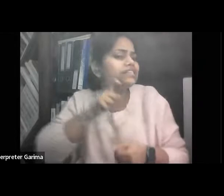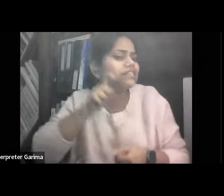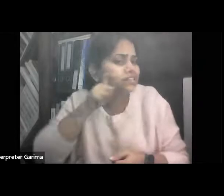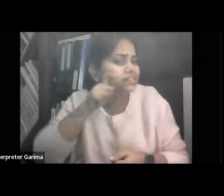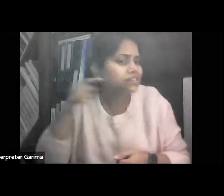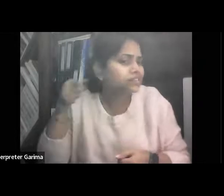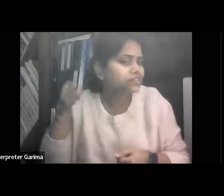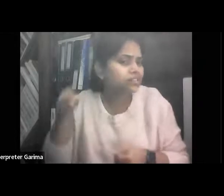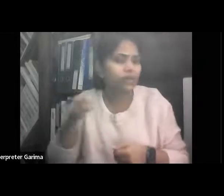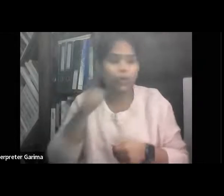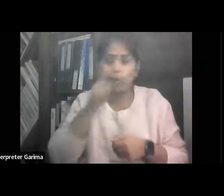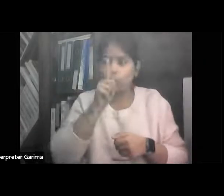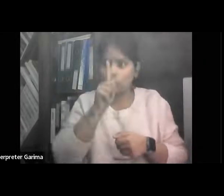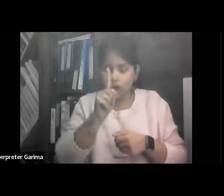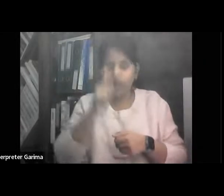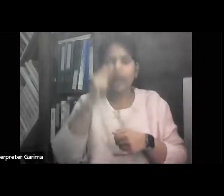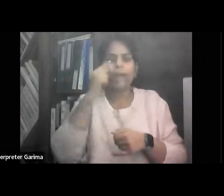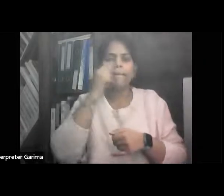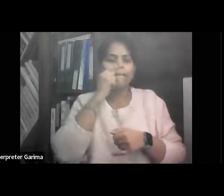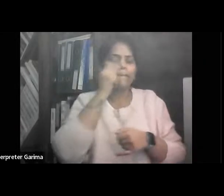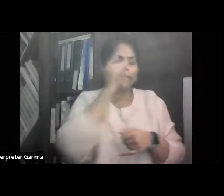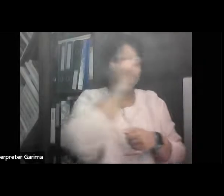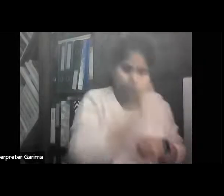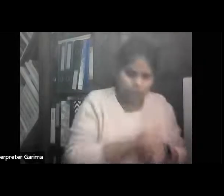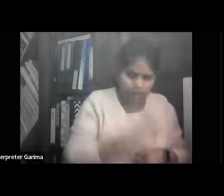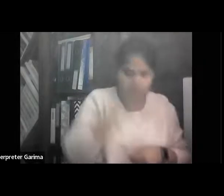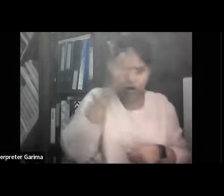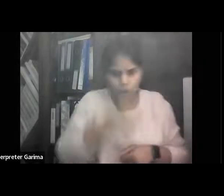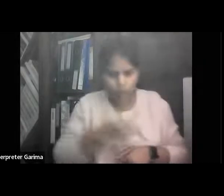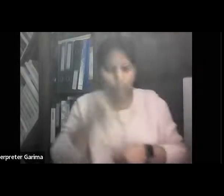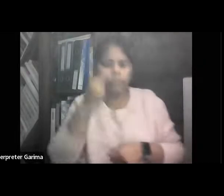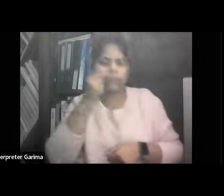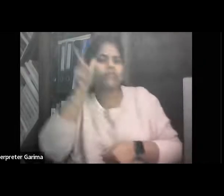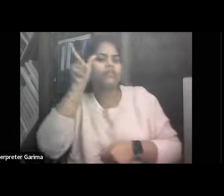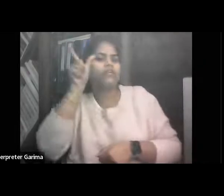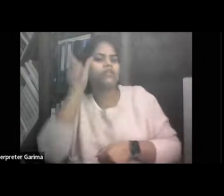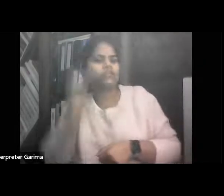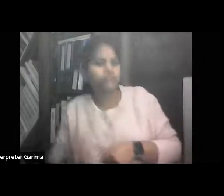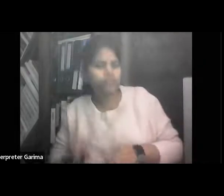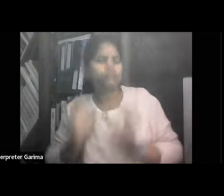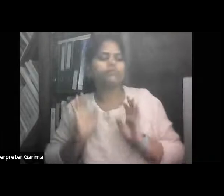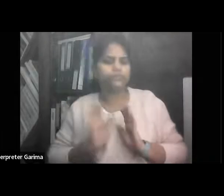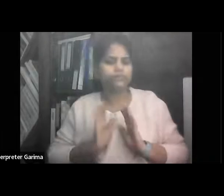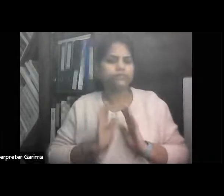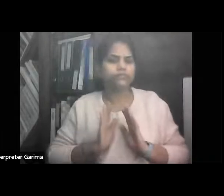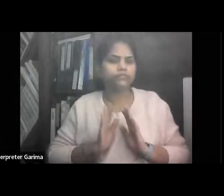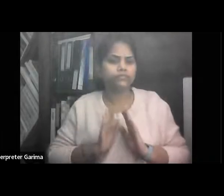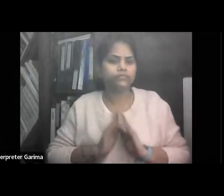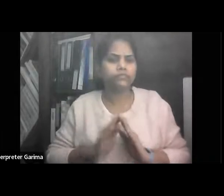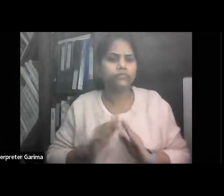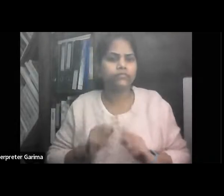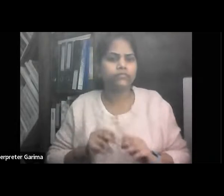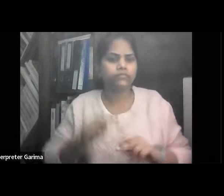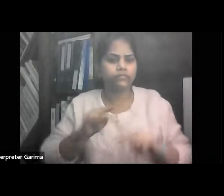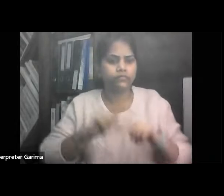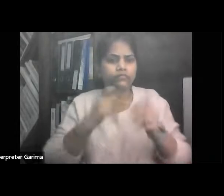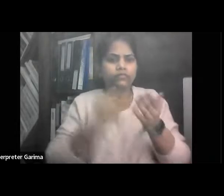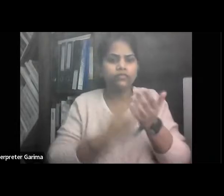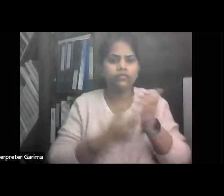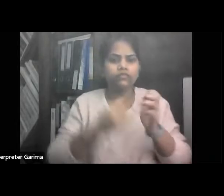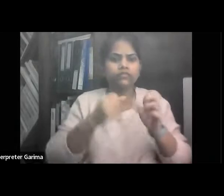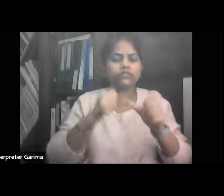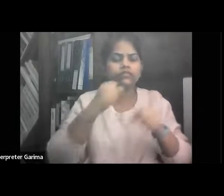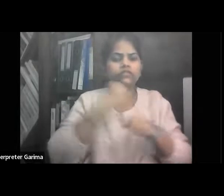one, male/female, deficient without the inclusion of the other. The fragmentariness is borne